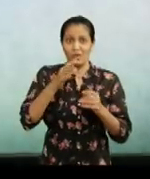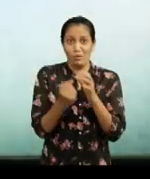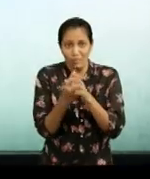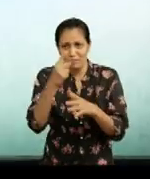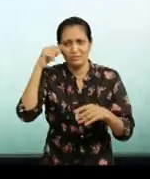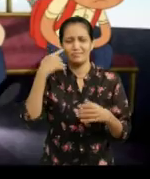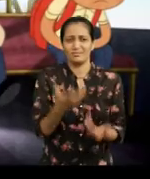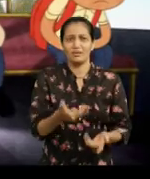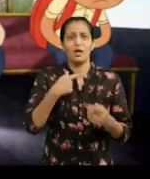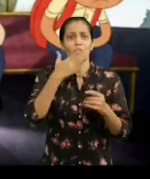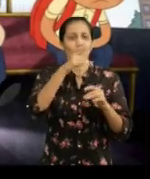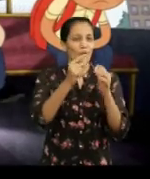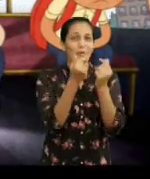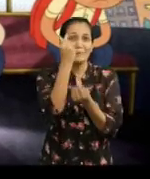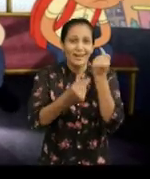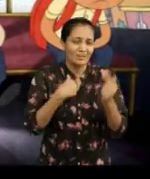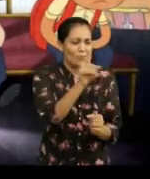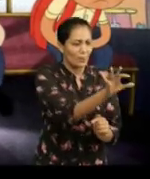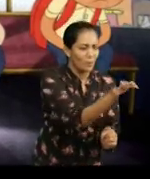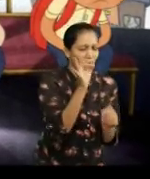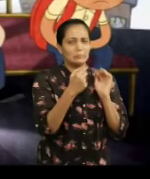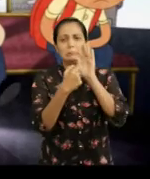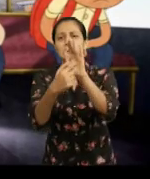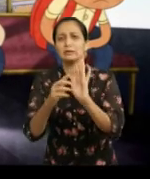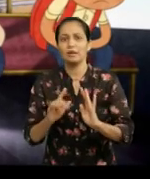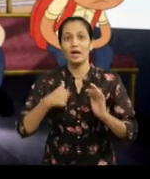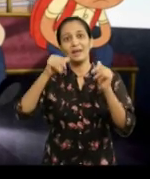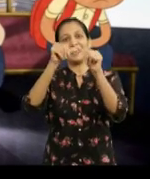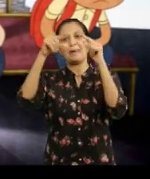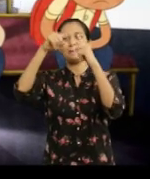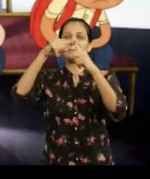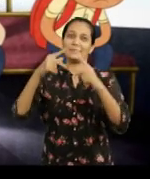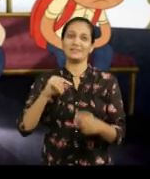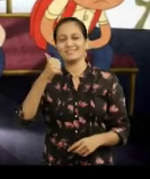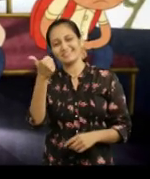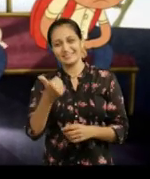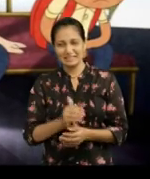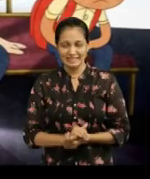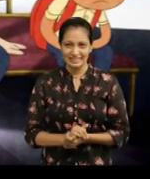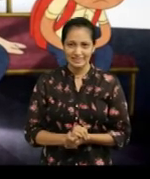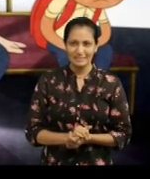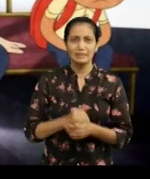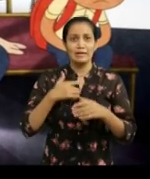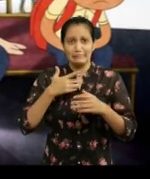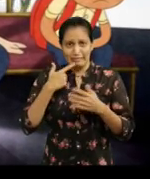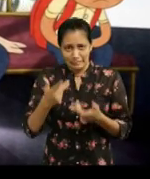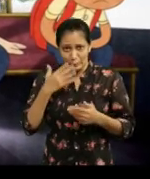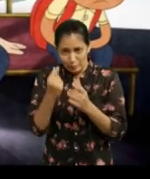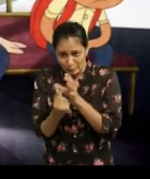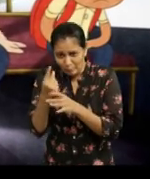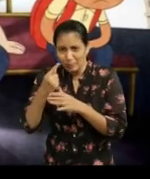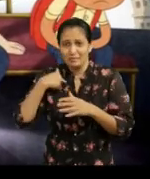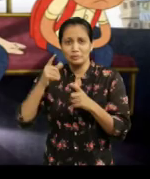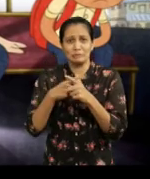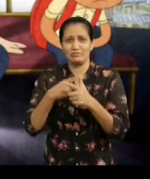Why bother? I'll pluck a rose from the school garden itself and still get an A+ for it. Grow it?